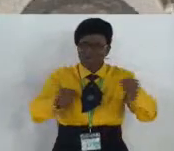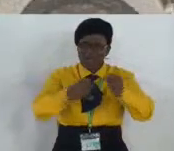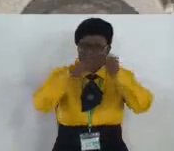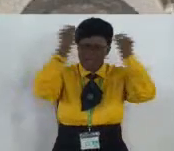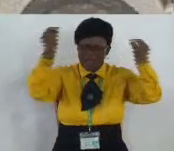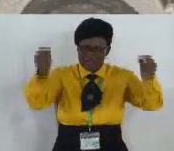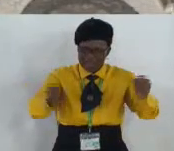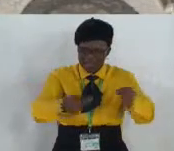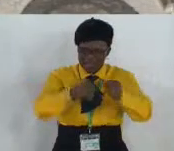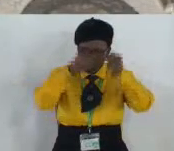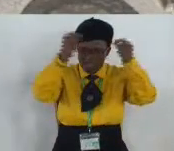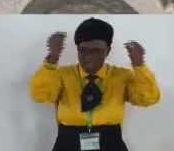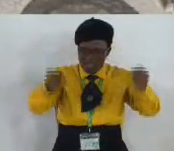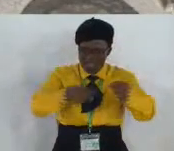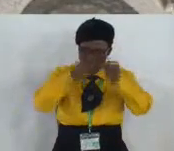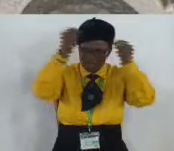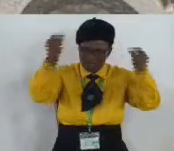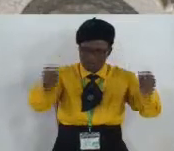am.